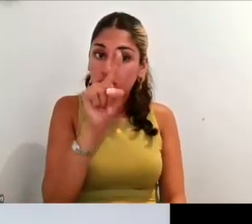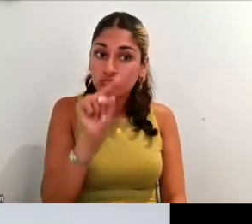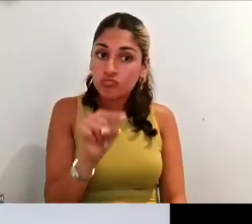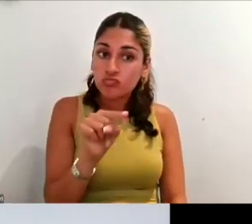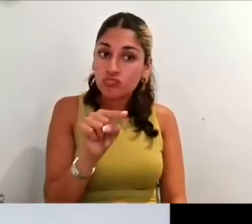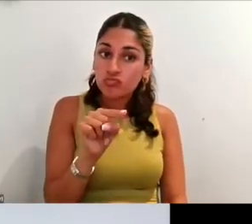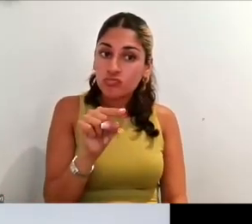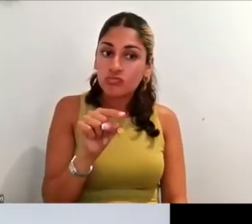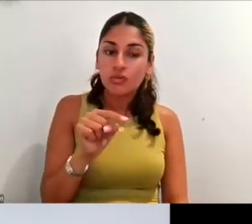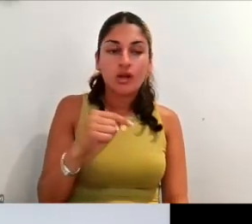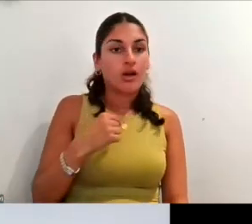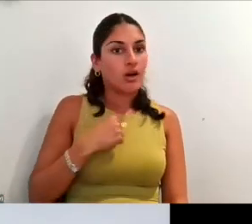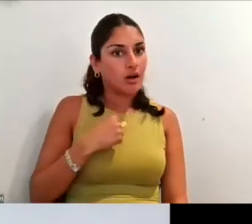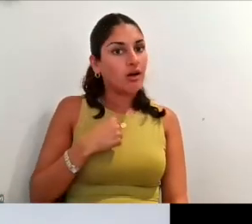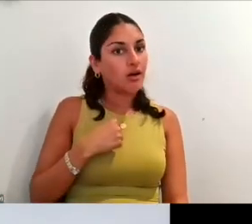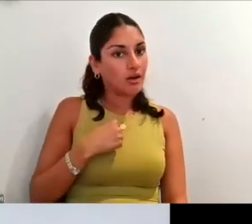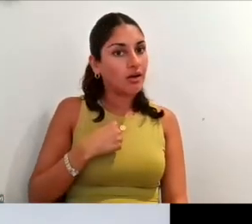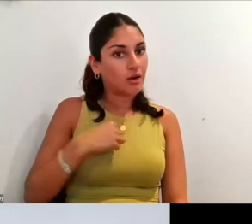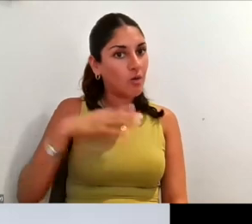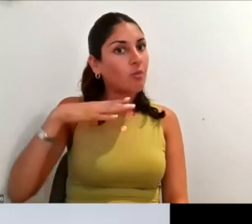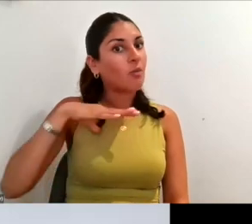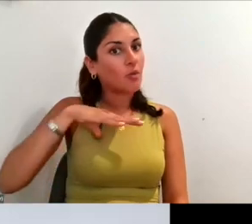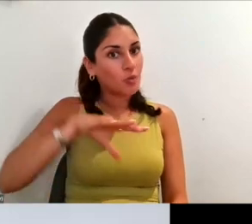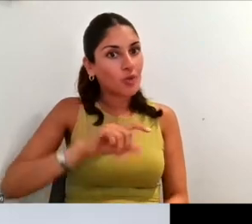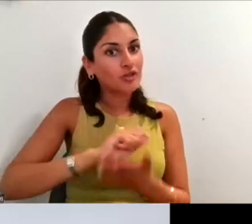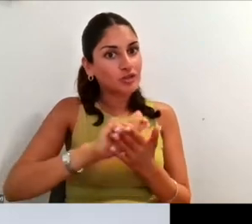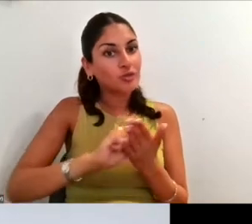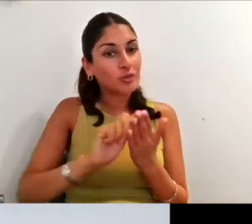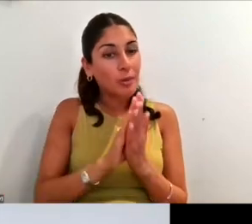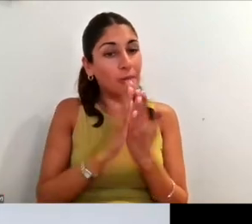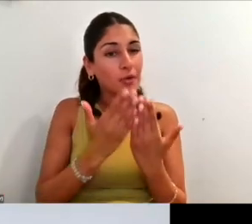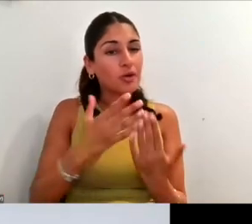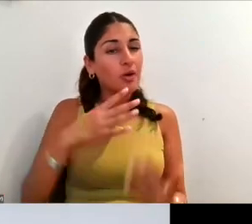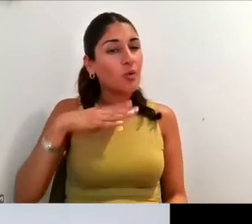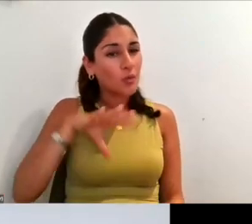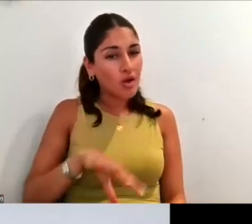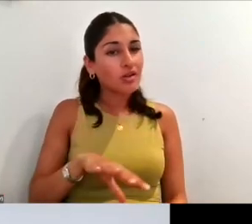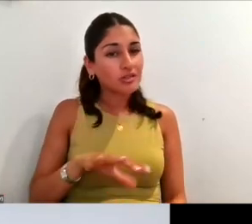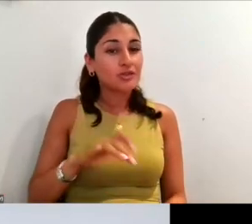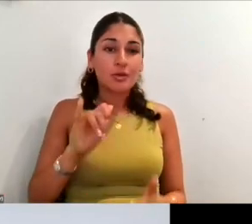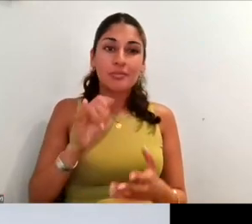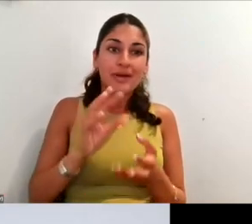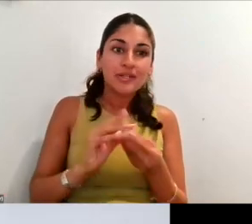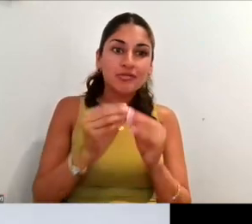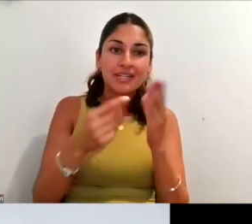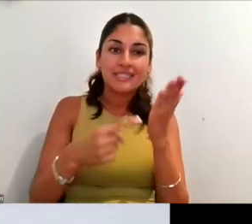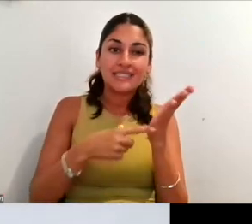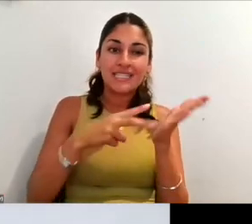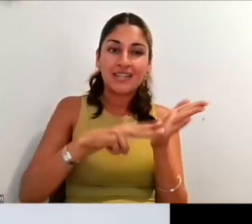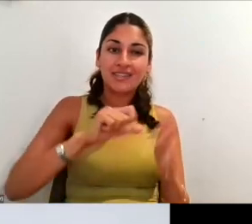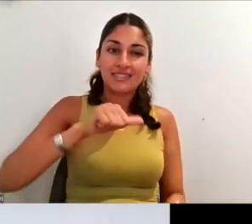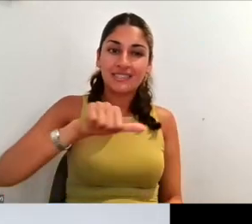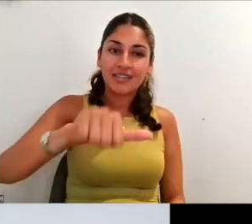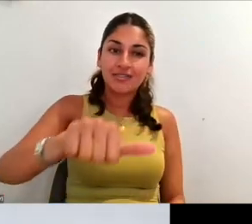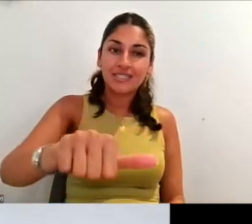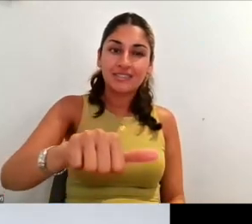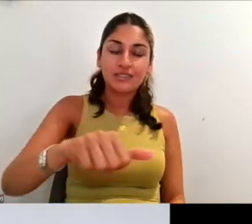make it a book. I would love that. I would love to make it a TV show, or a movie.